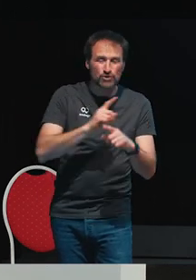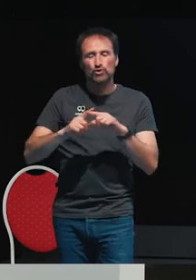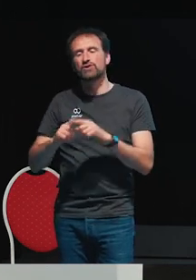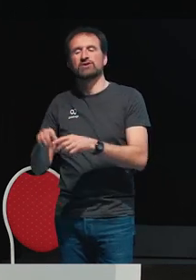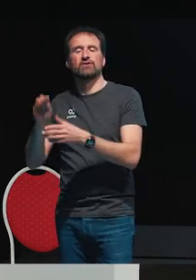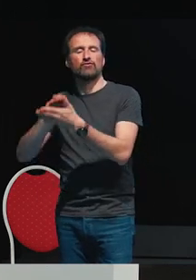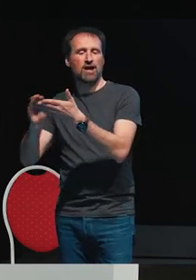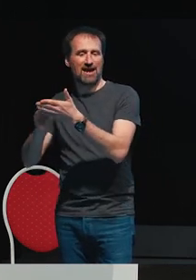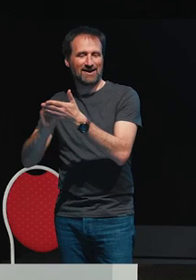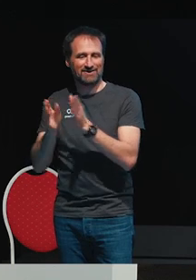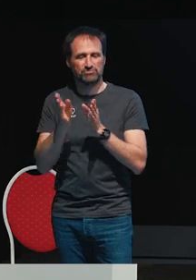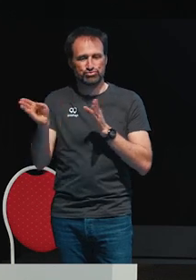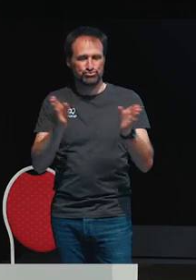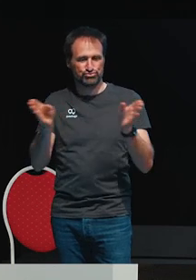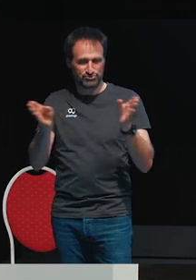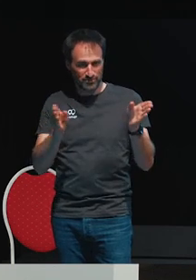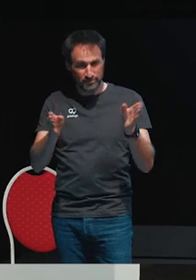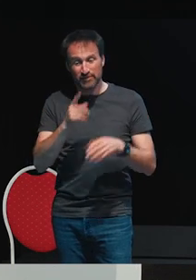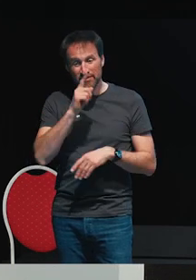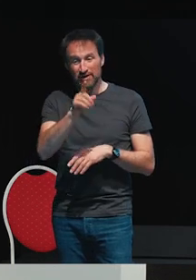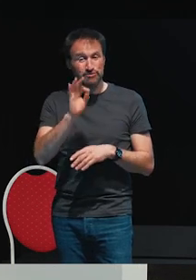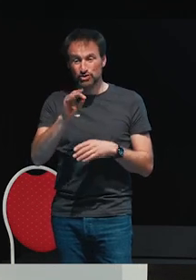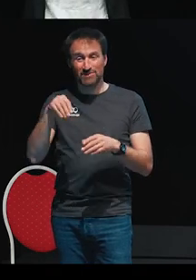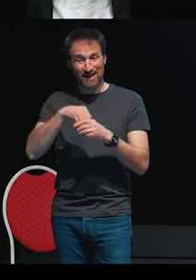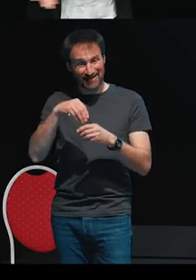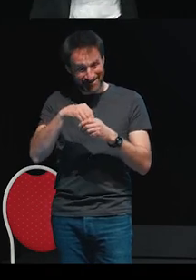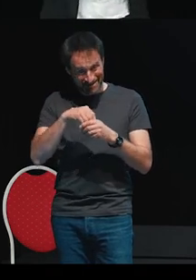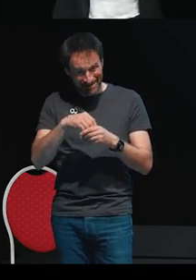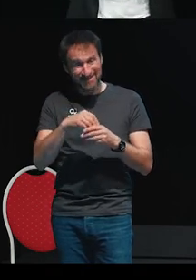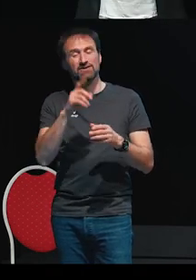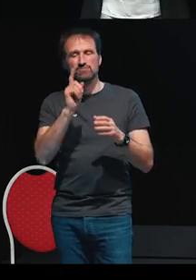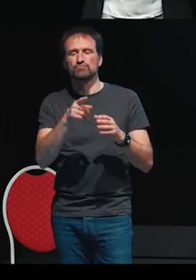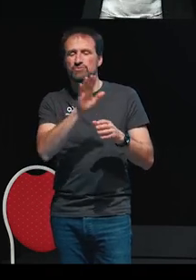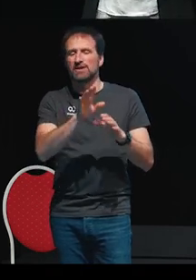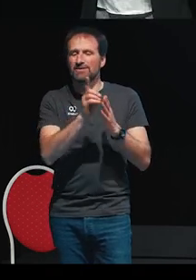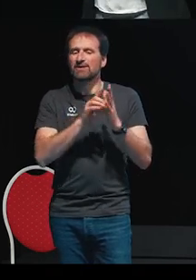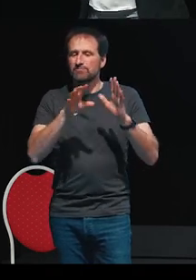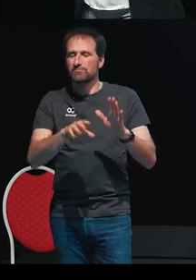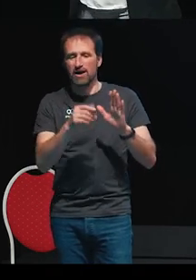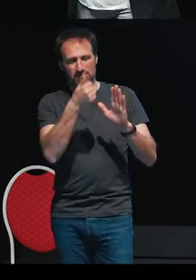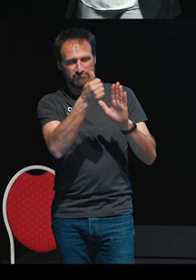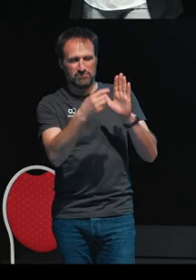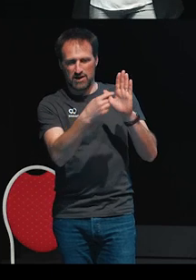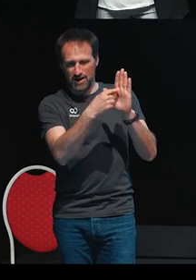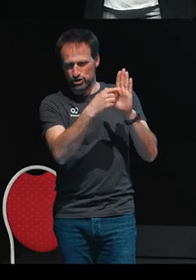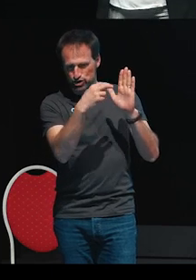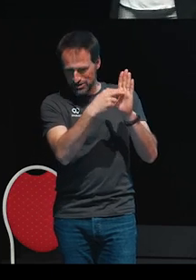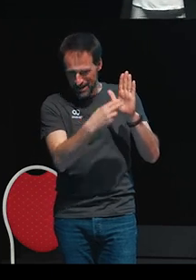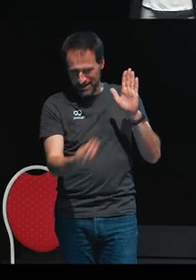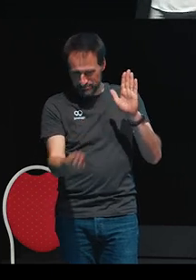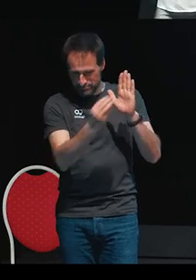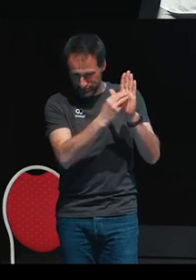update an entity, you would do it in place in your database, because your database is holding